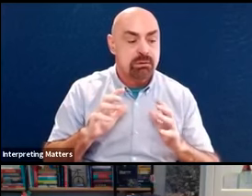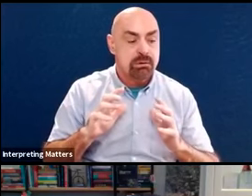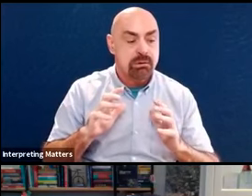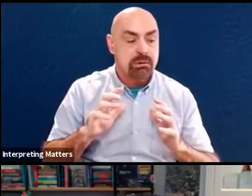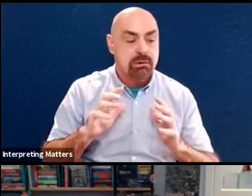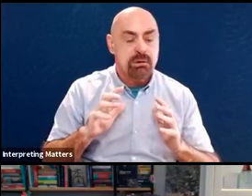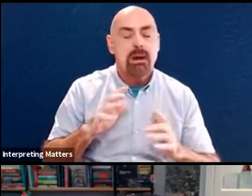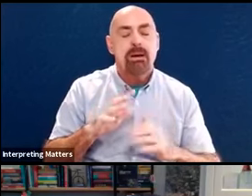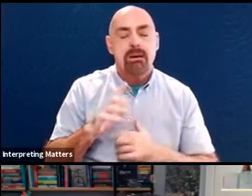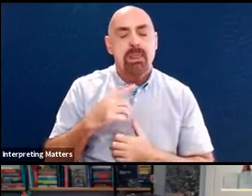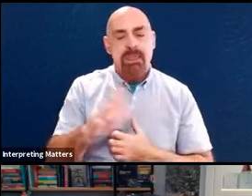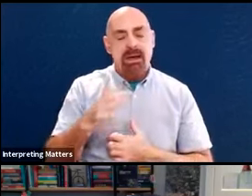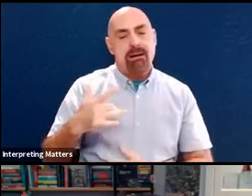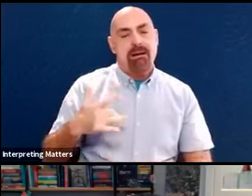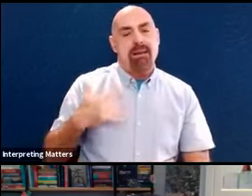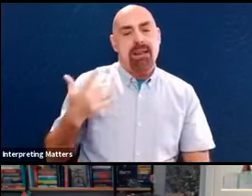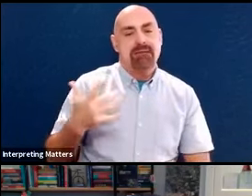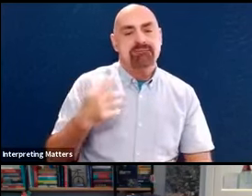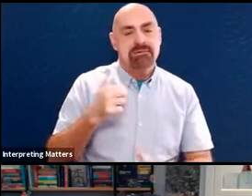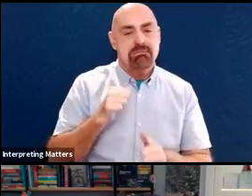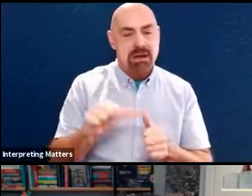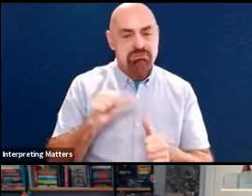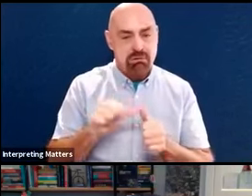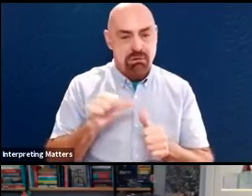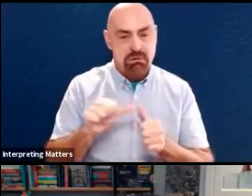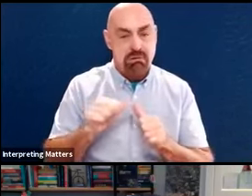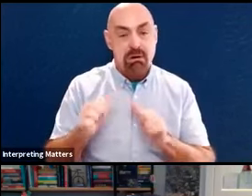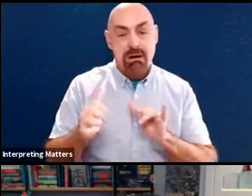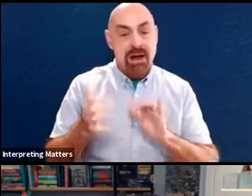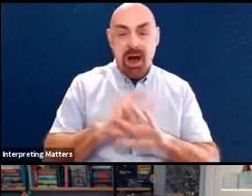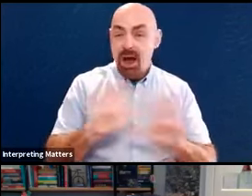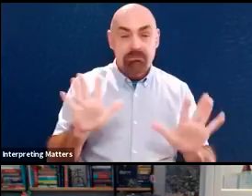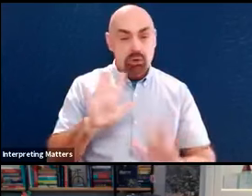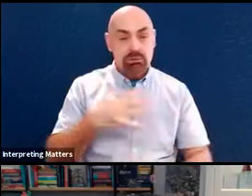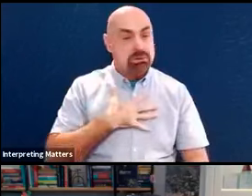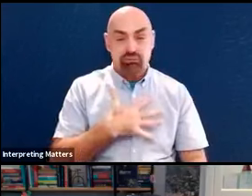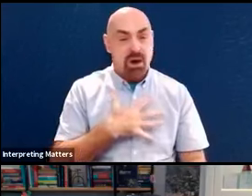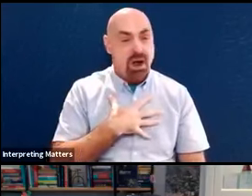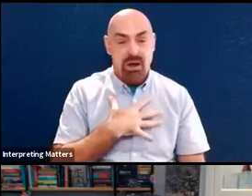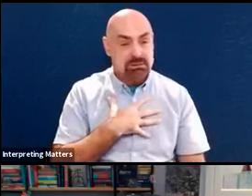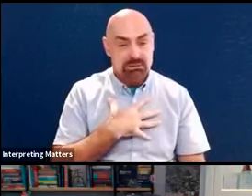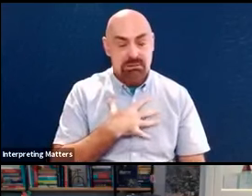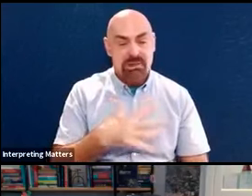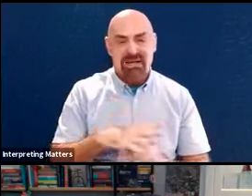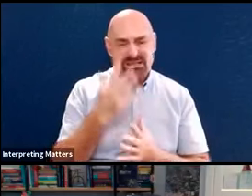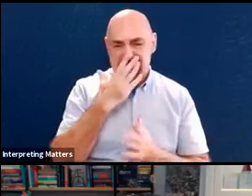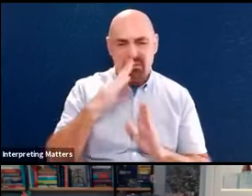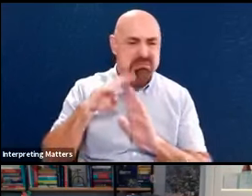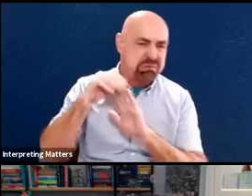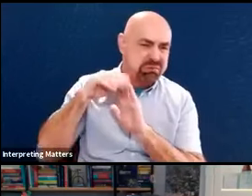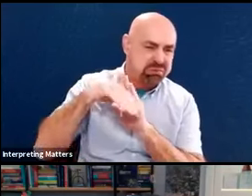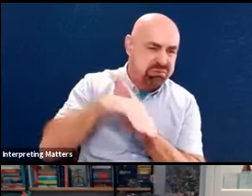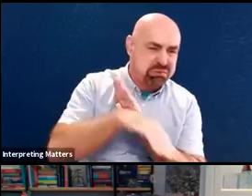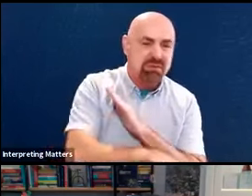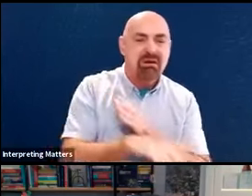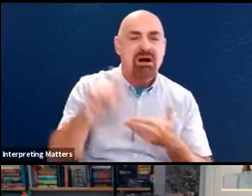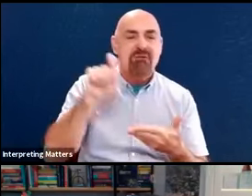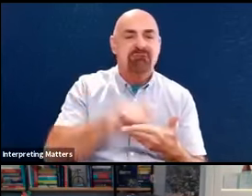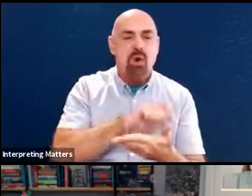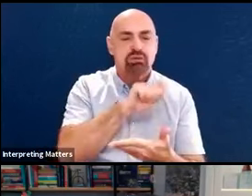better. And so in some ways, it's not surprising that we're sort of in a spiral where voters are